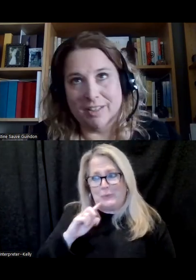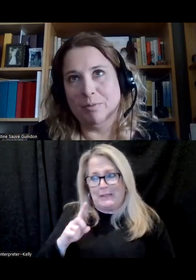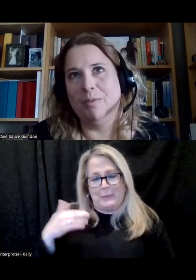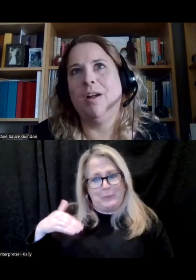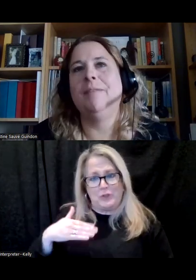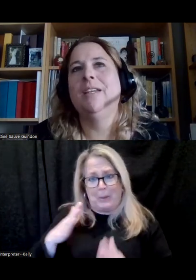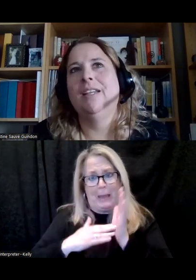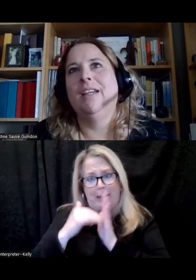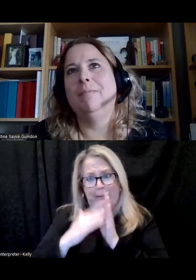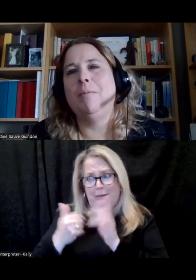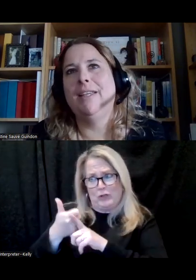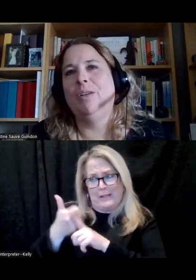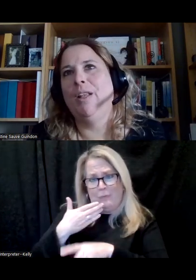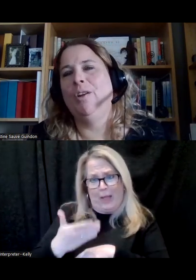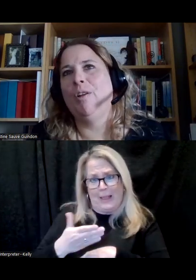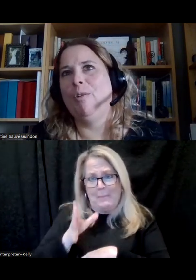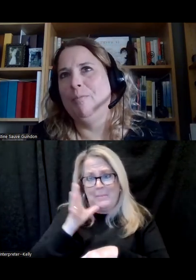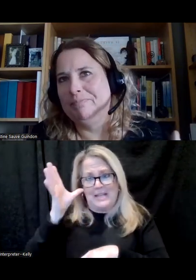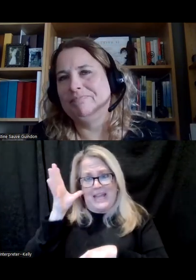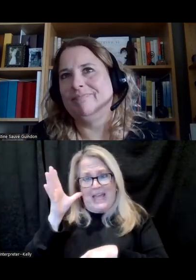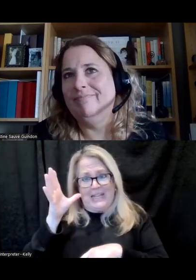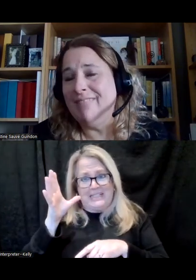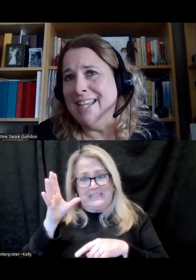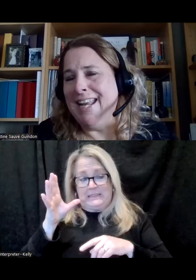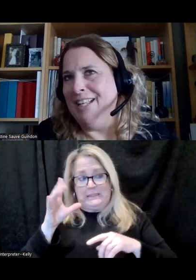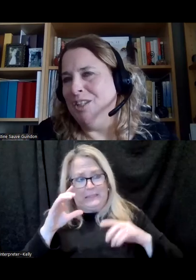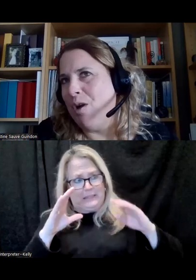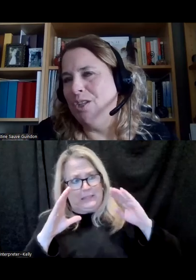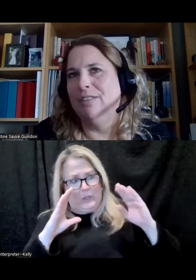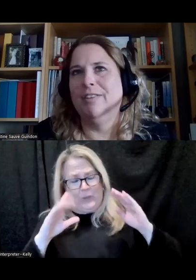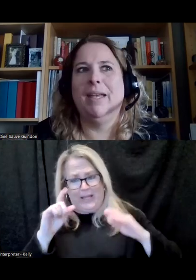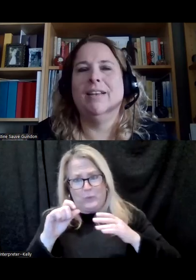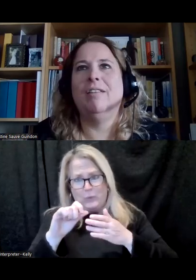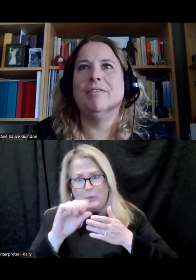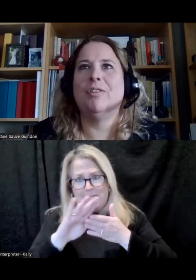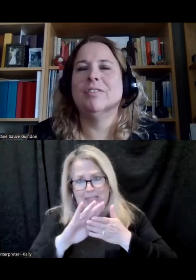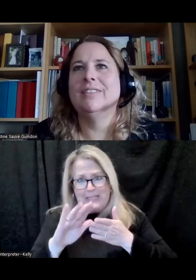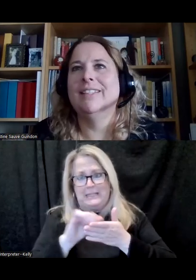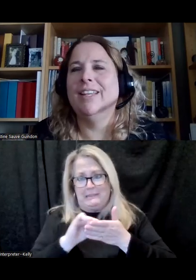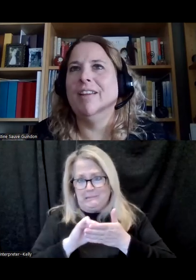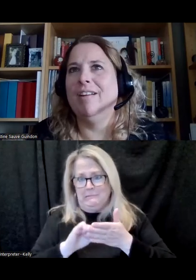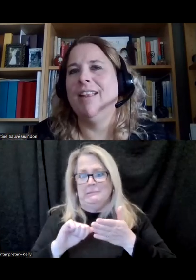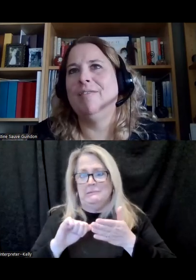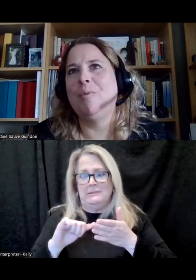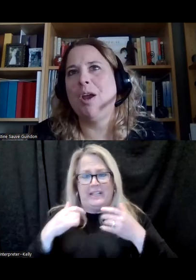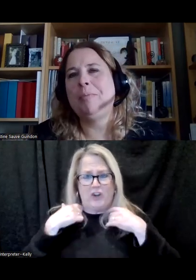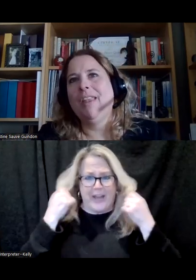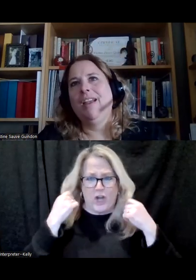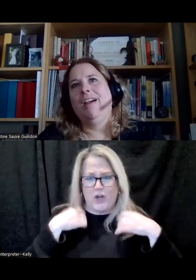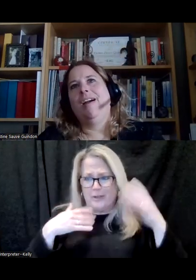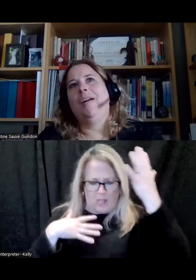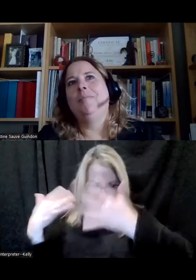painted herself pretty well. And Mom and Dad greeted her at home and had to wash even paint off of her, in her hair and